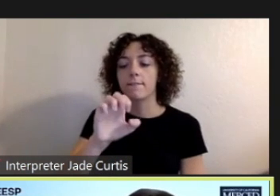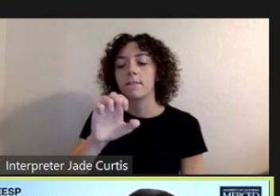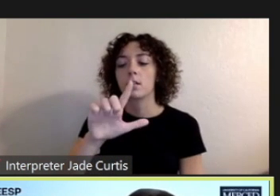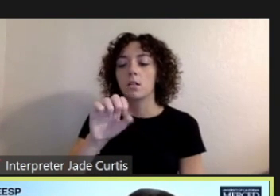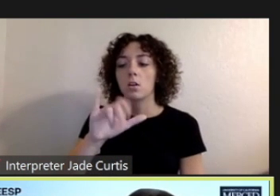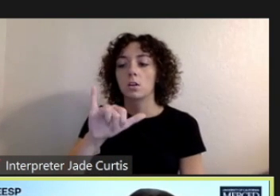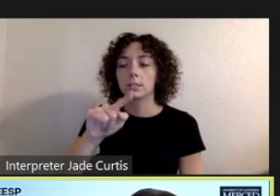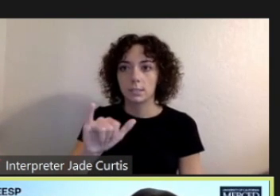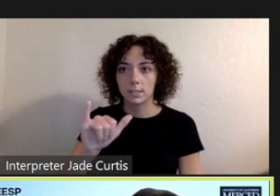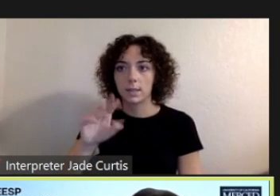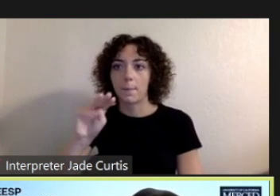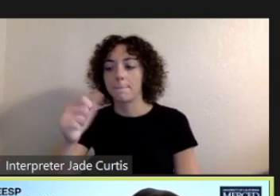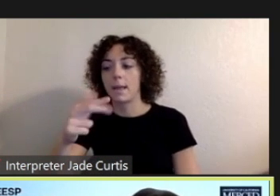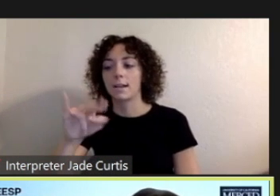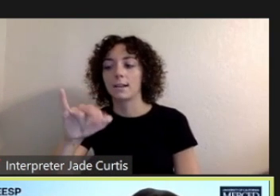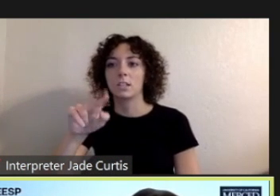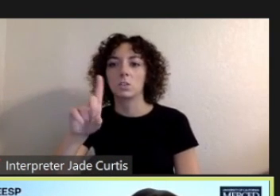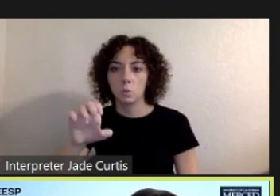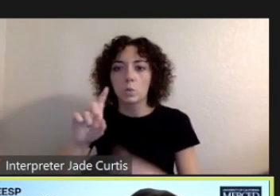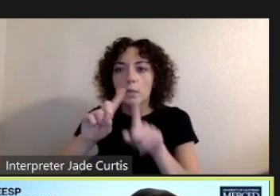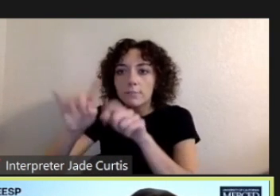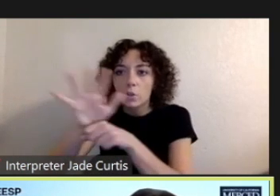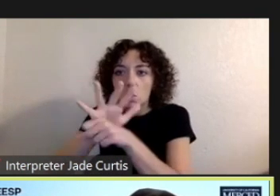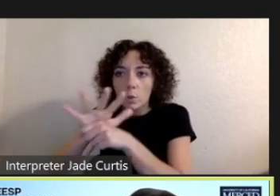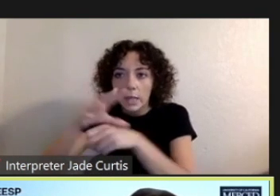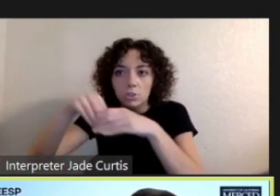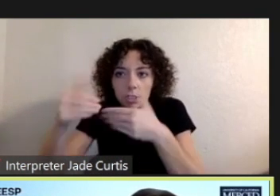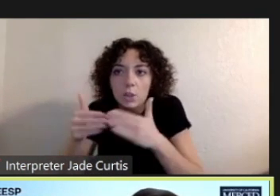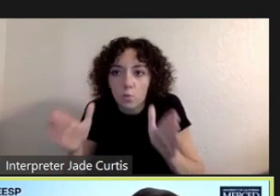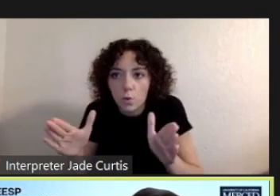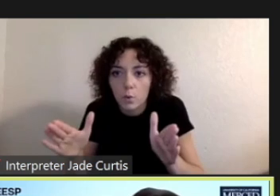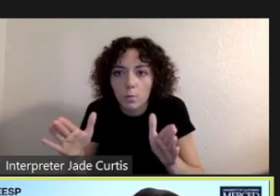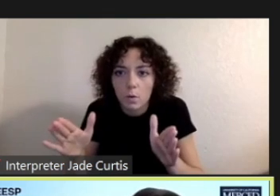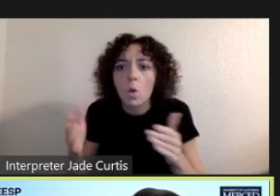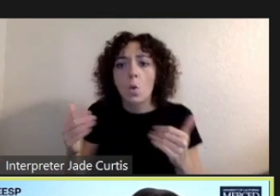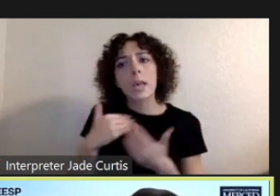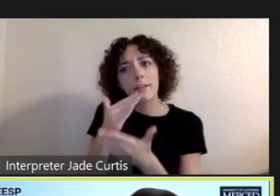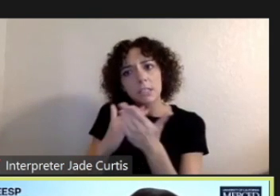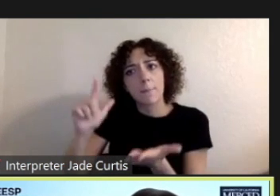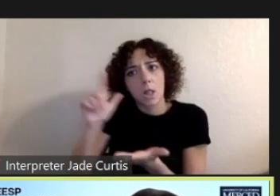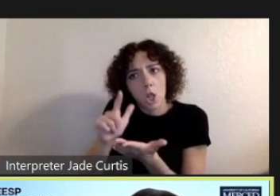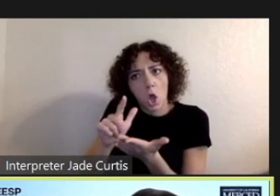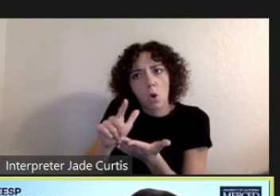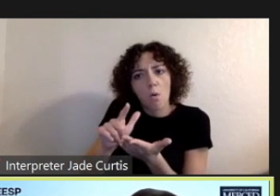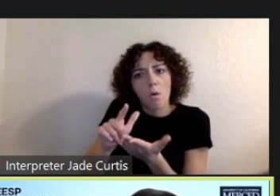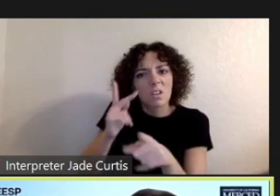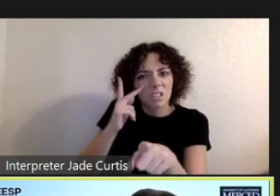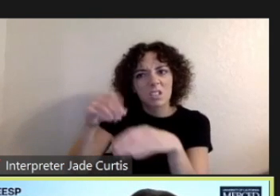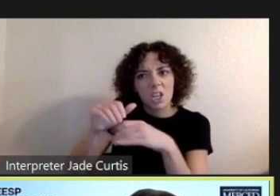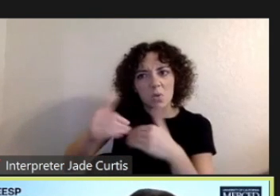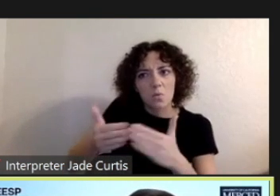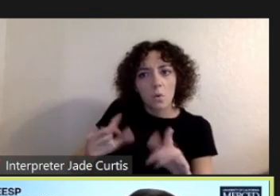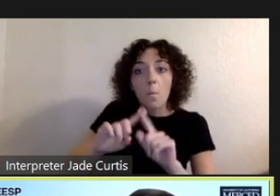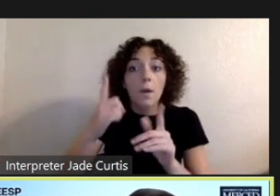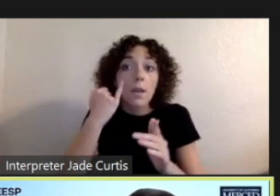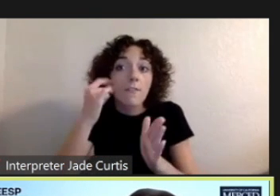different locations in that room. And while we have low velocities across the room, if you notice, just